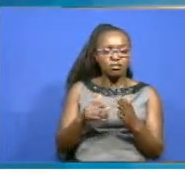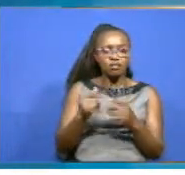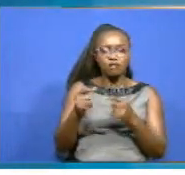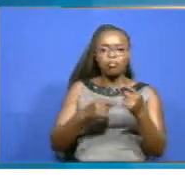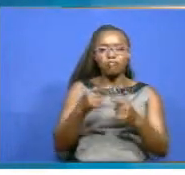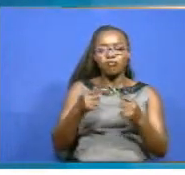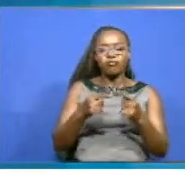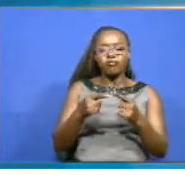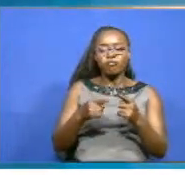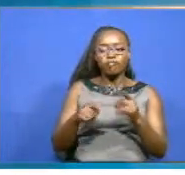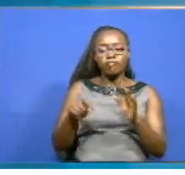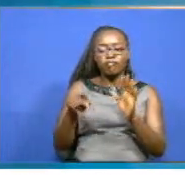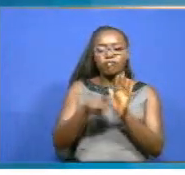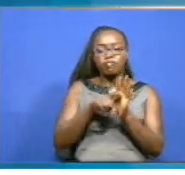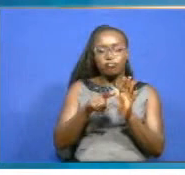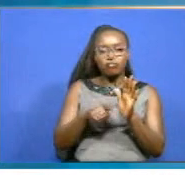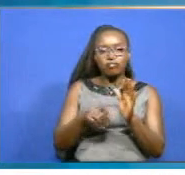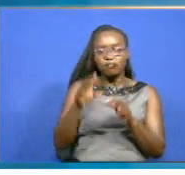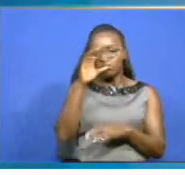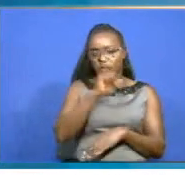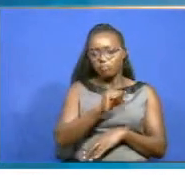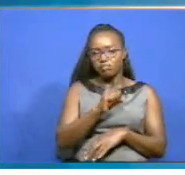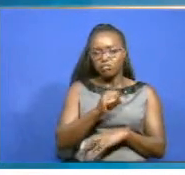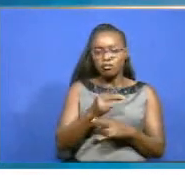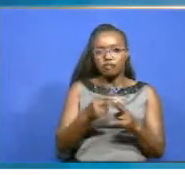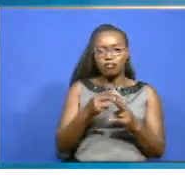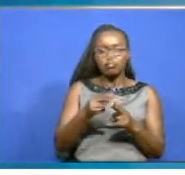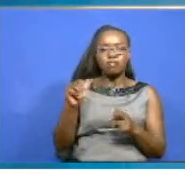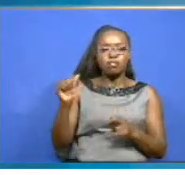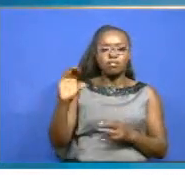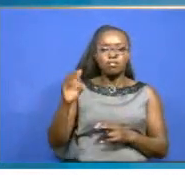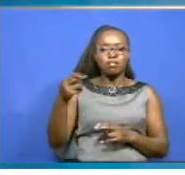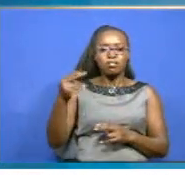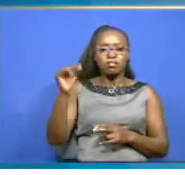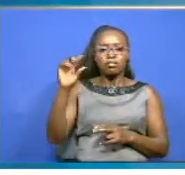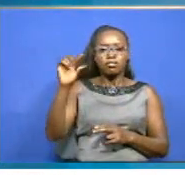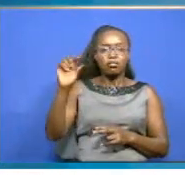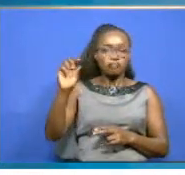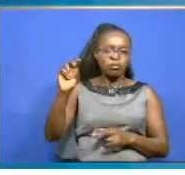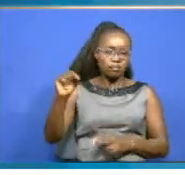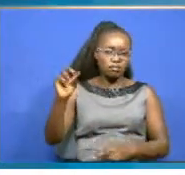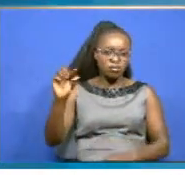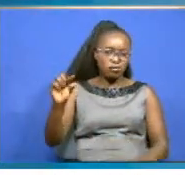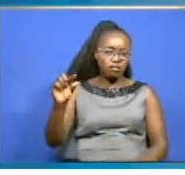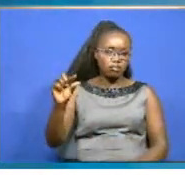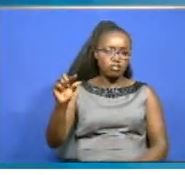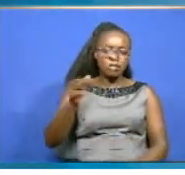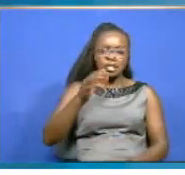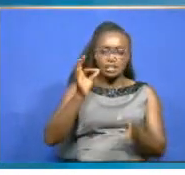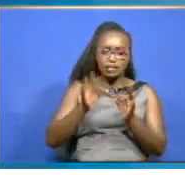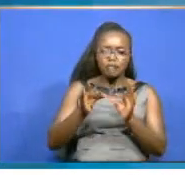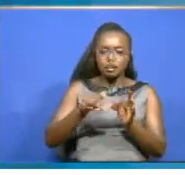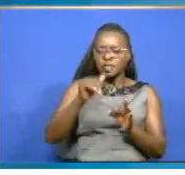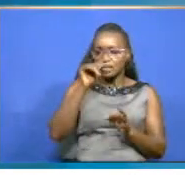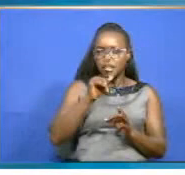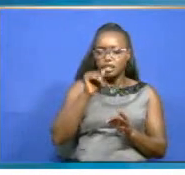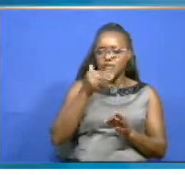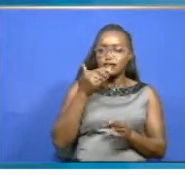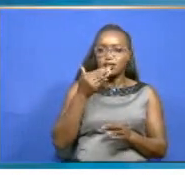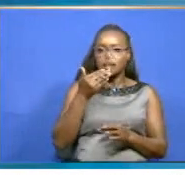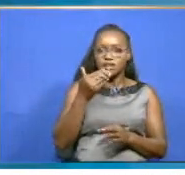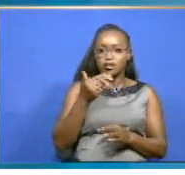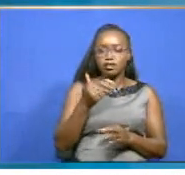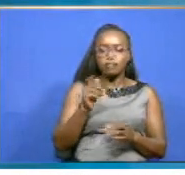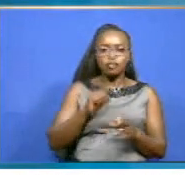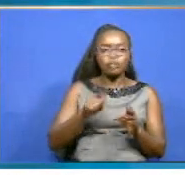misses in this particular journey. My name is Safina Cheng Omar, and our sign language interpreter is Lensa Odingo. Thank you so much